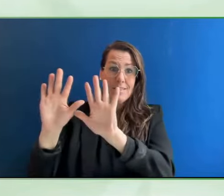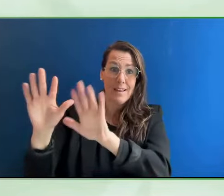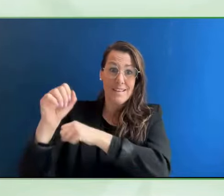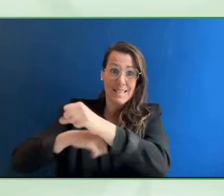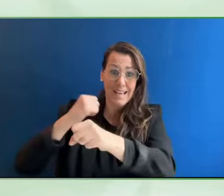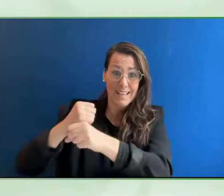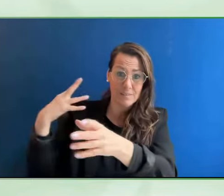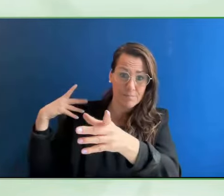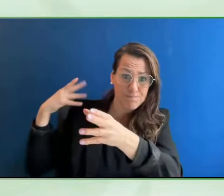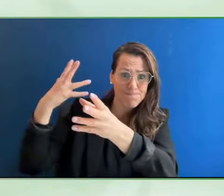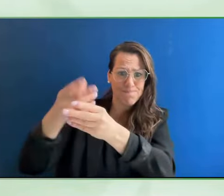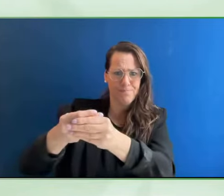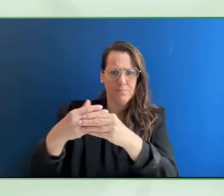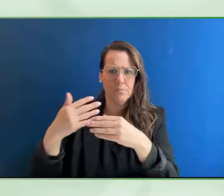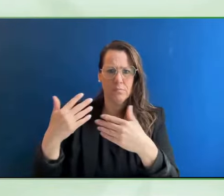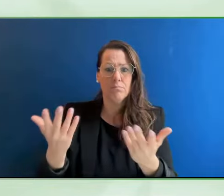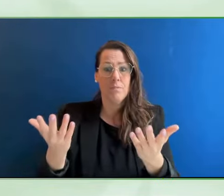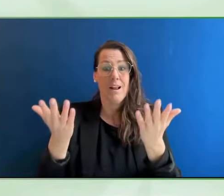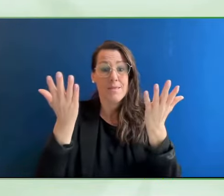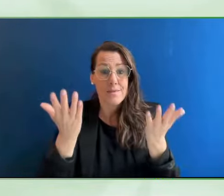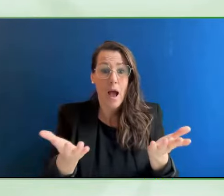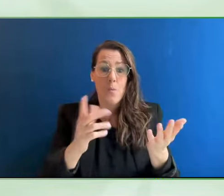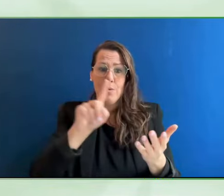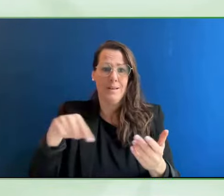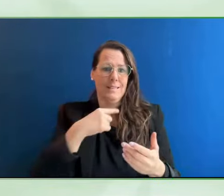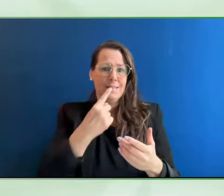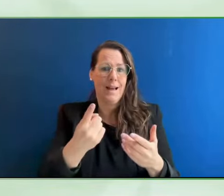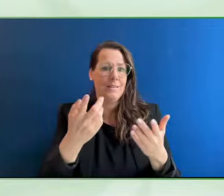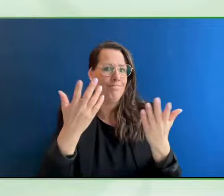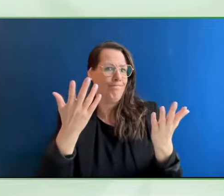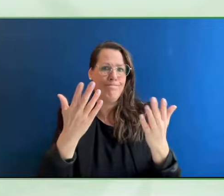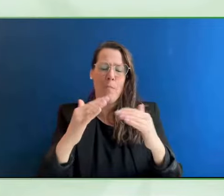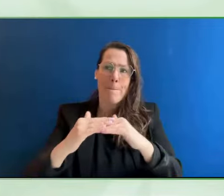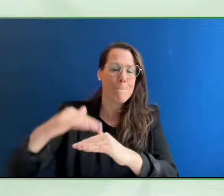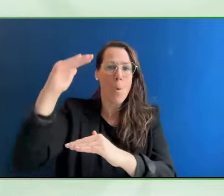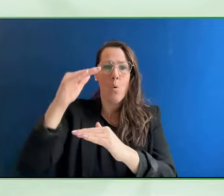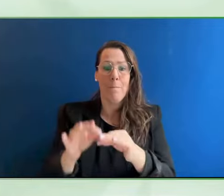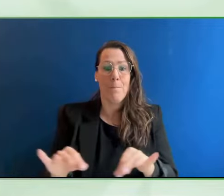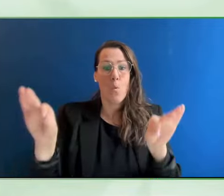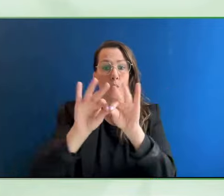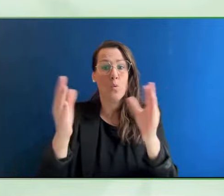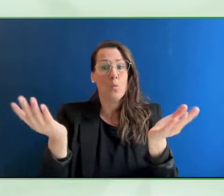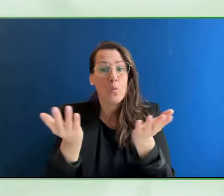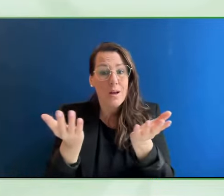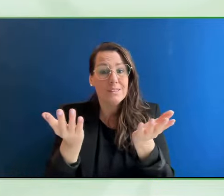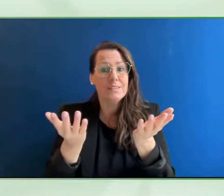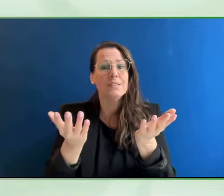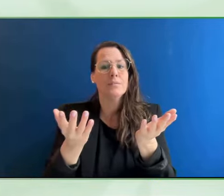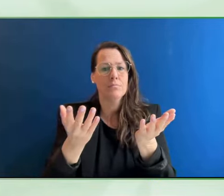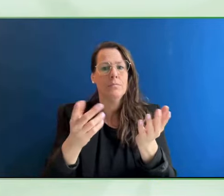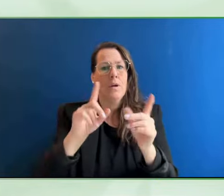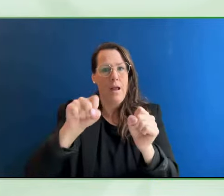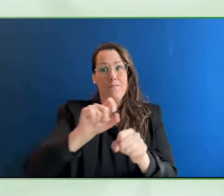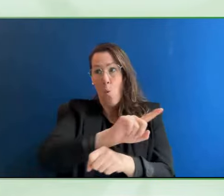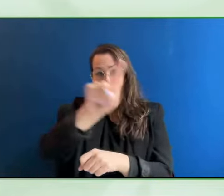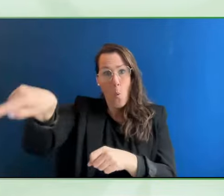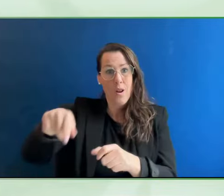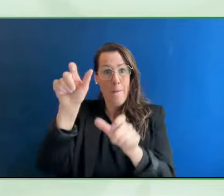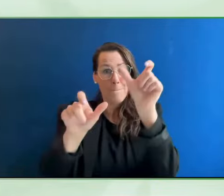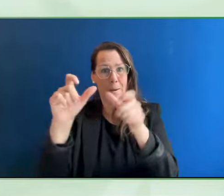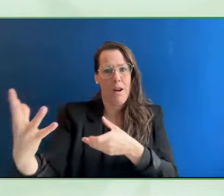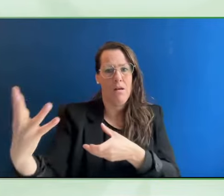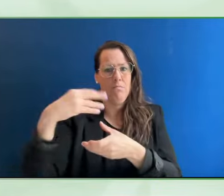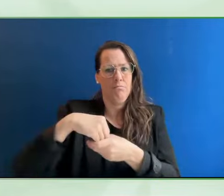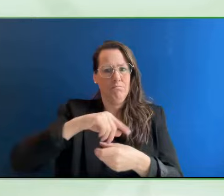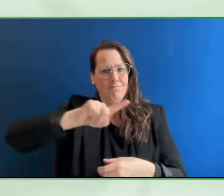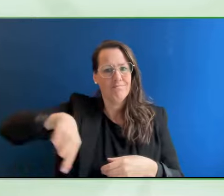our social commitments. Lisa, head of humanitarian broadcasting. Humanitarian broadcasting has